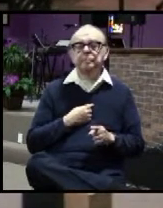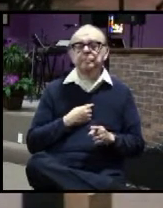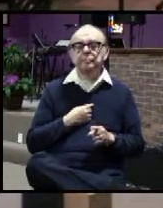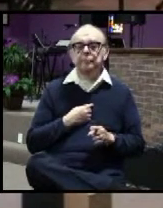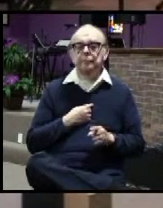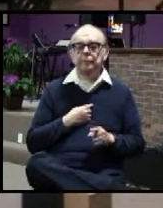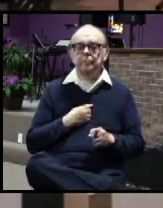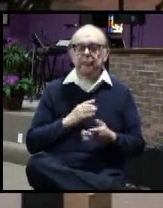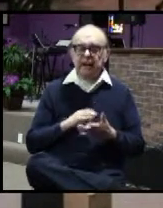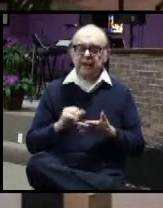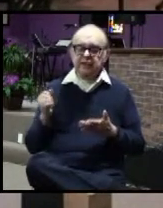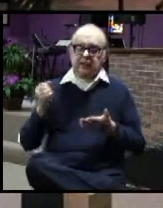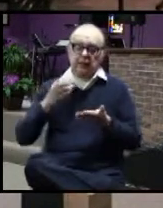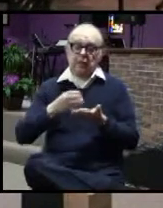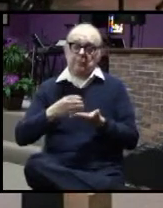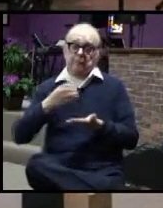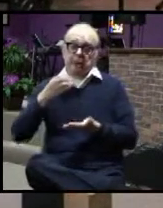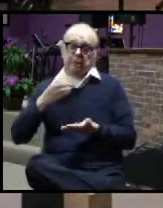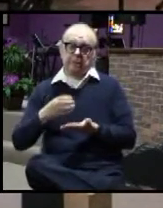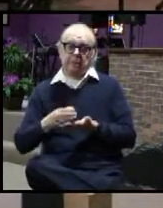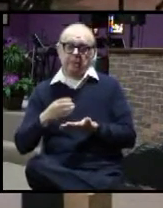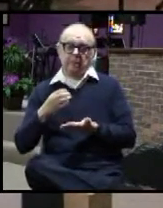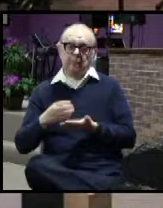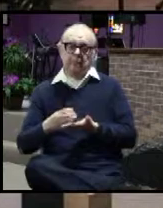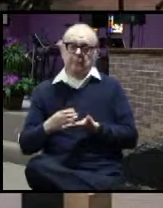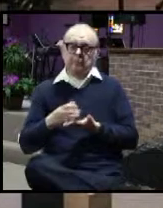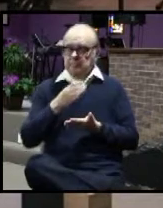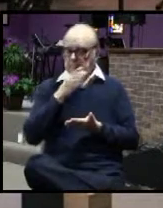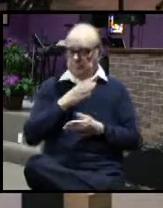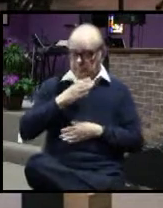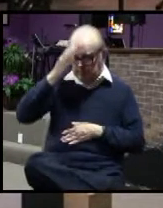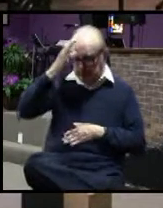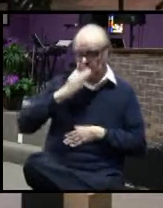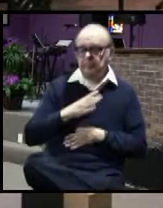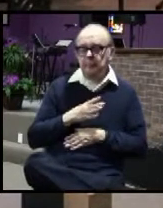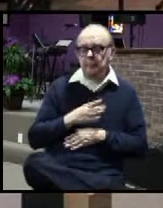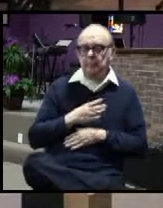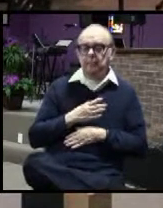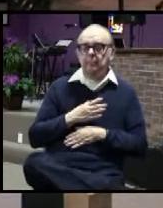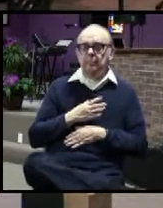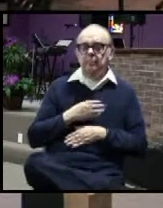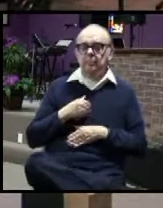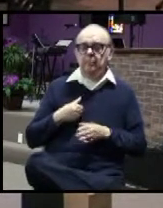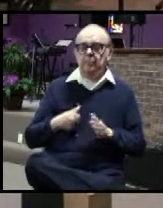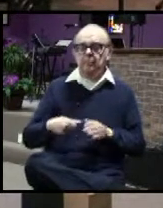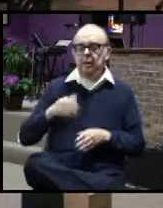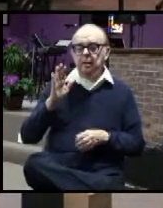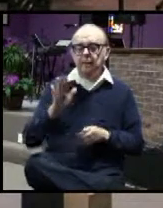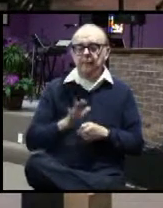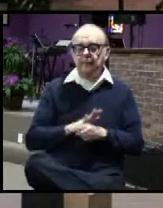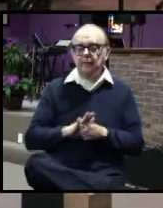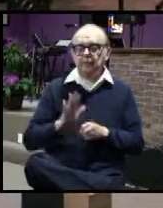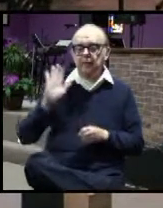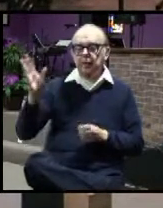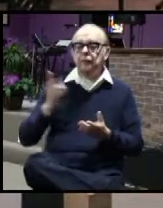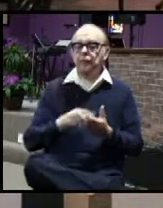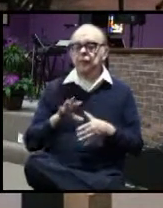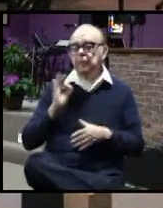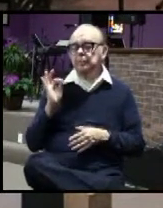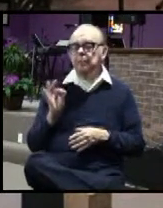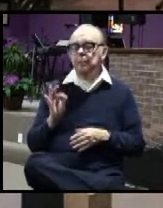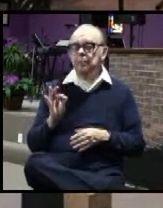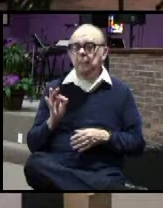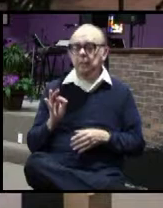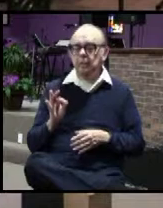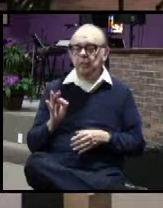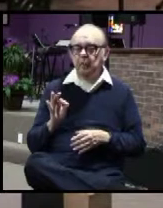take this pot, ladies and gentlemen, and allow God to fill it with His Holy Spirit into